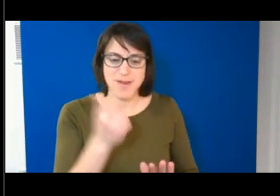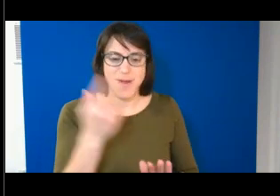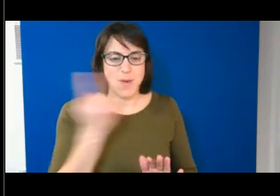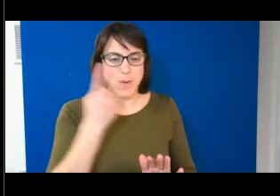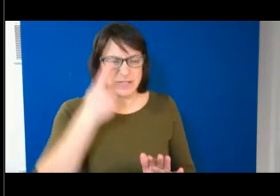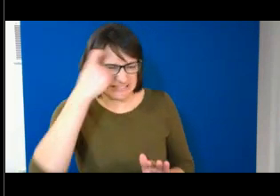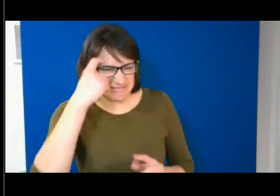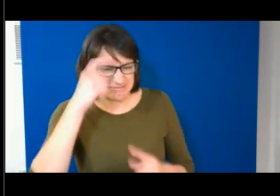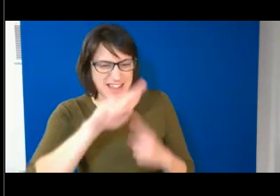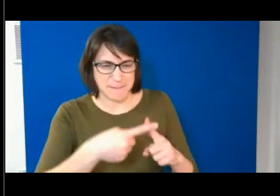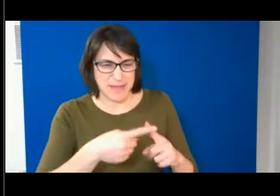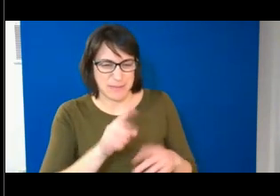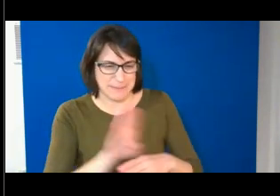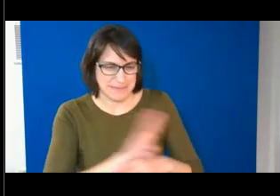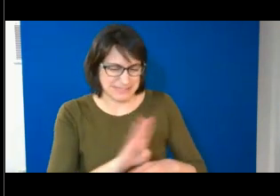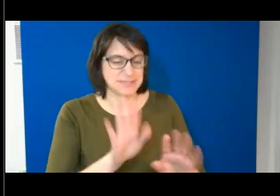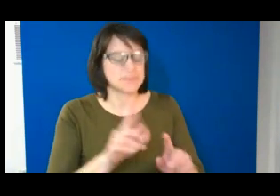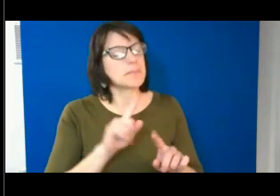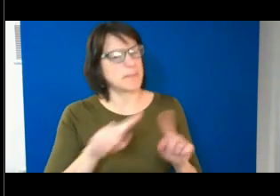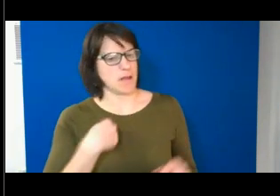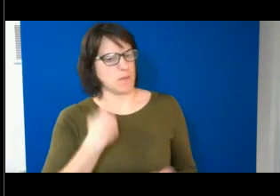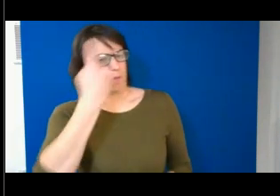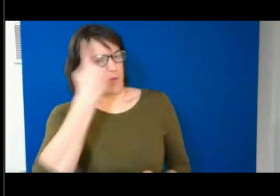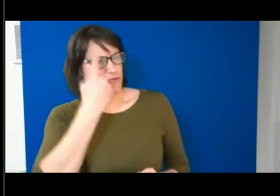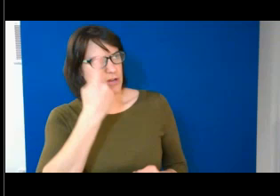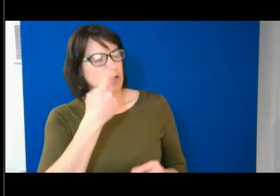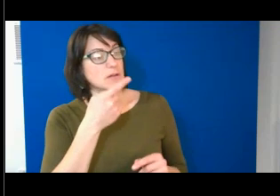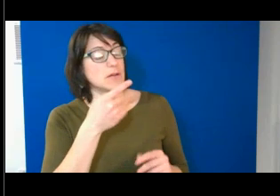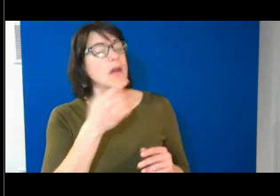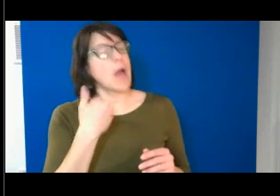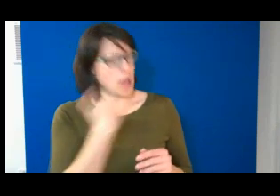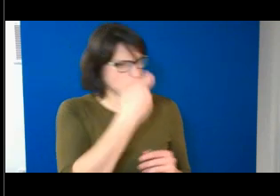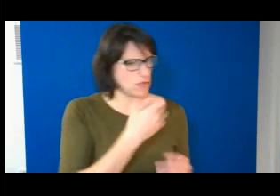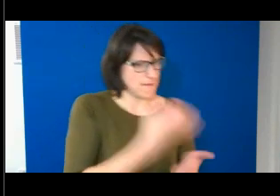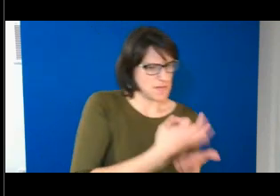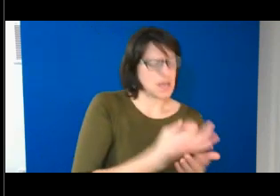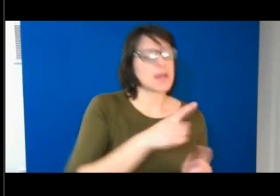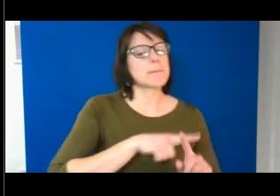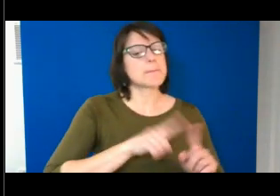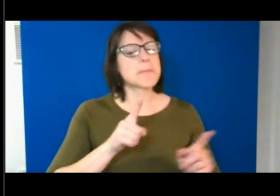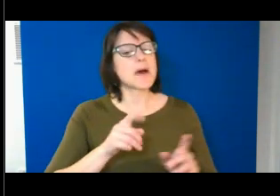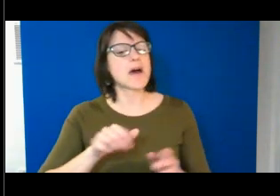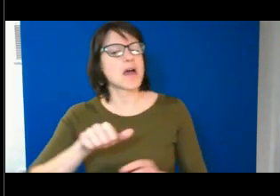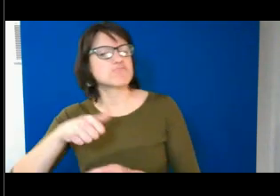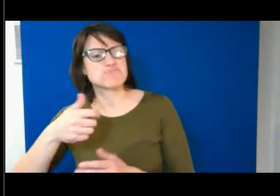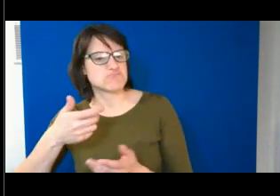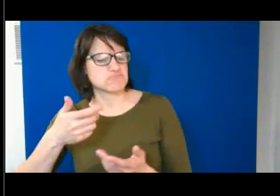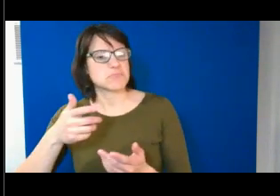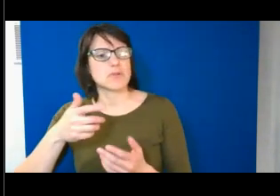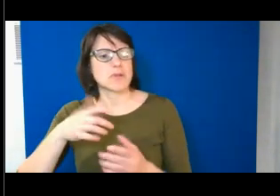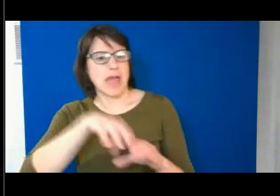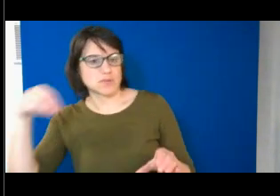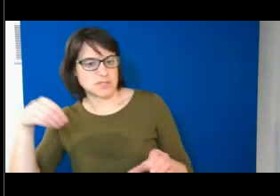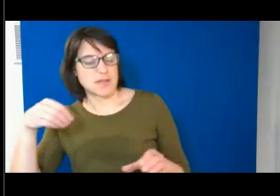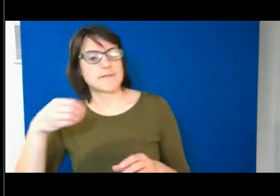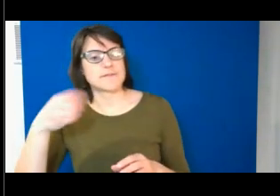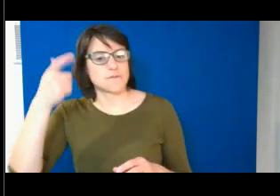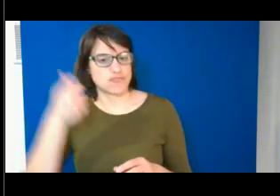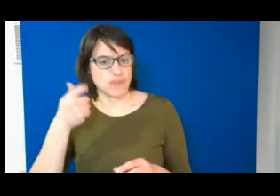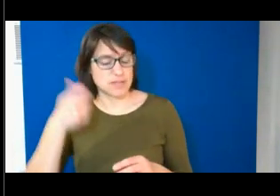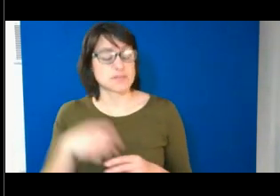wondering, like outside of the grant funding, do the farmers that you work with or the plastic producers of